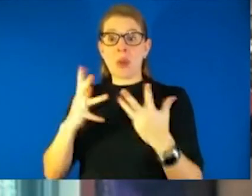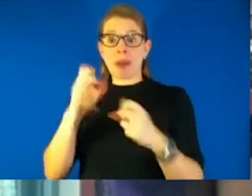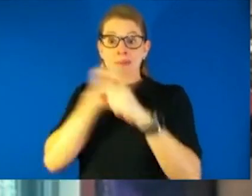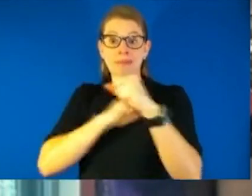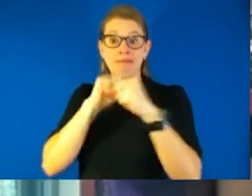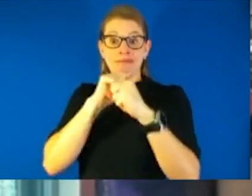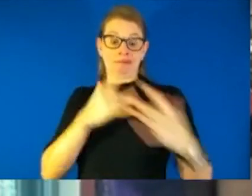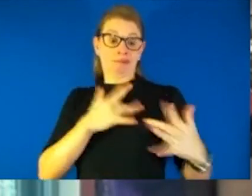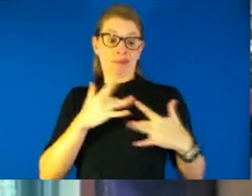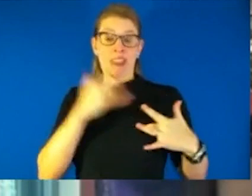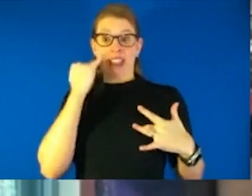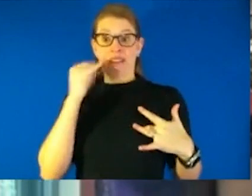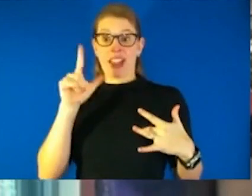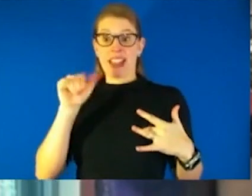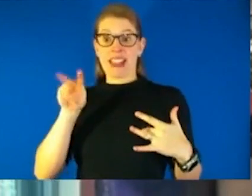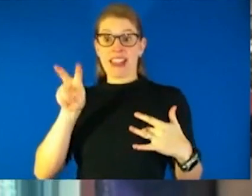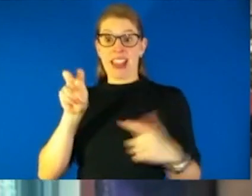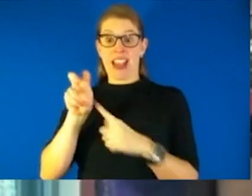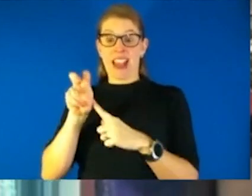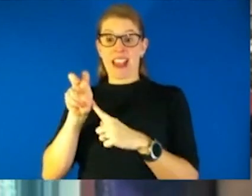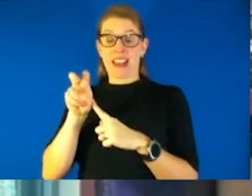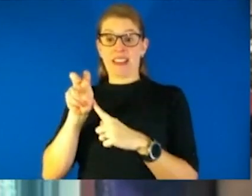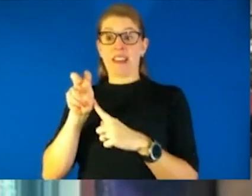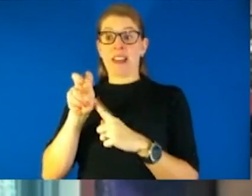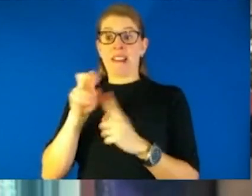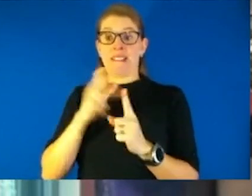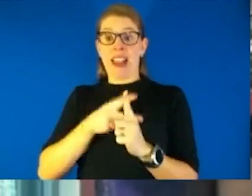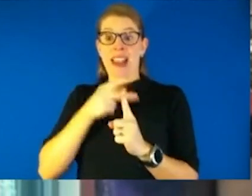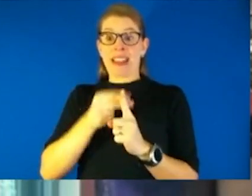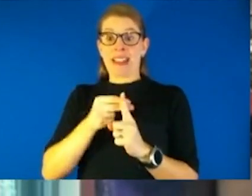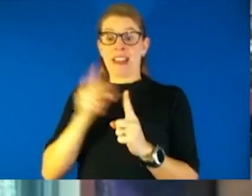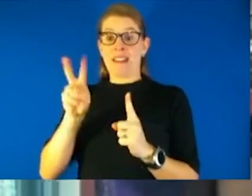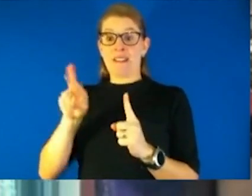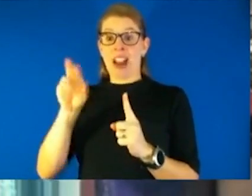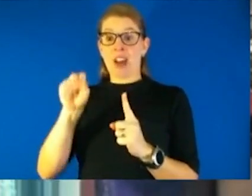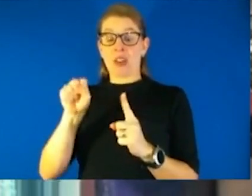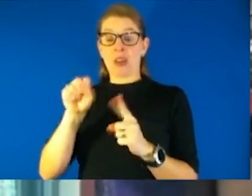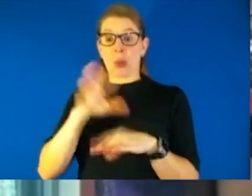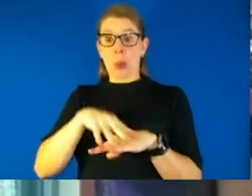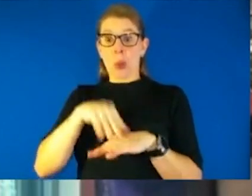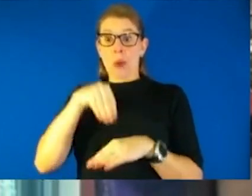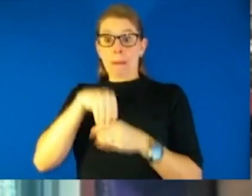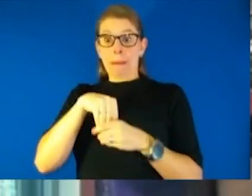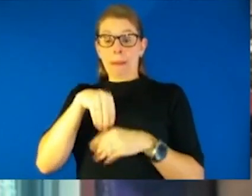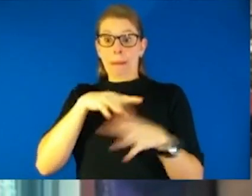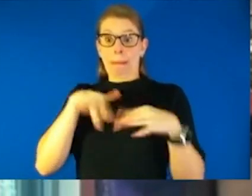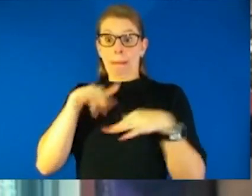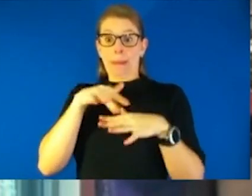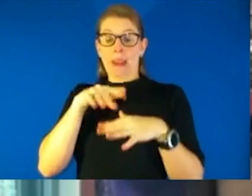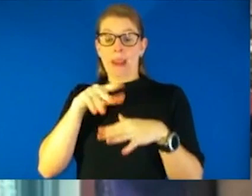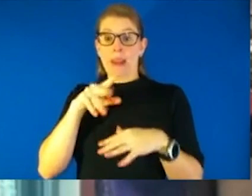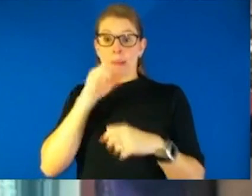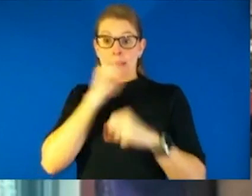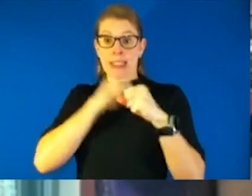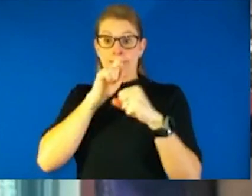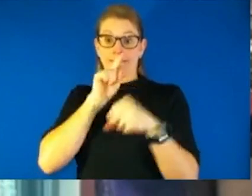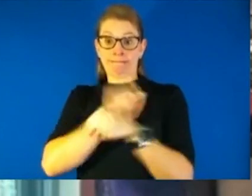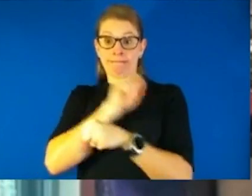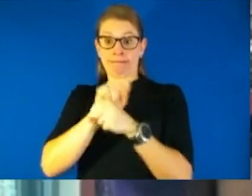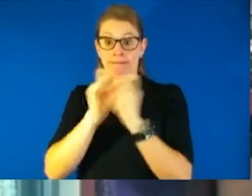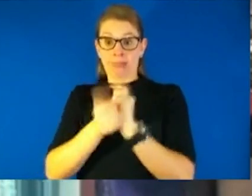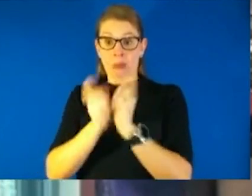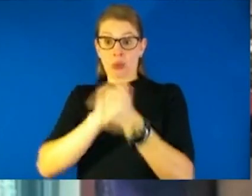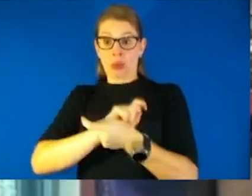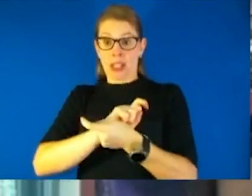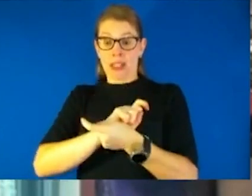if a live attenuated vaccine virus got into mosquitoes, could it actually mutate